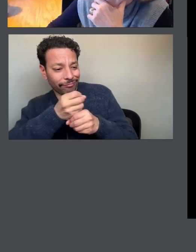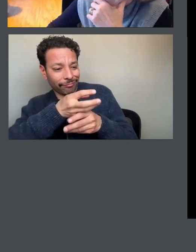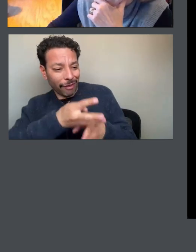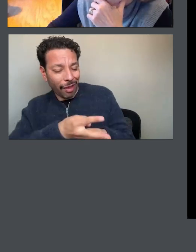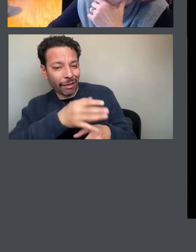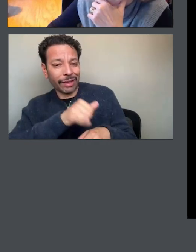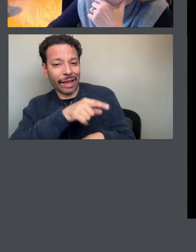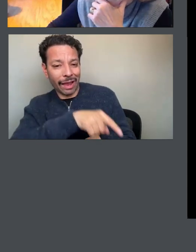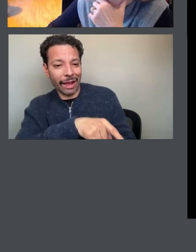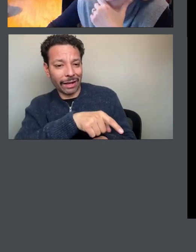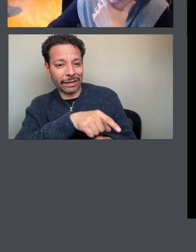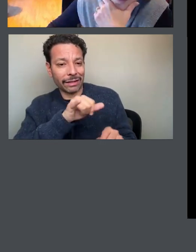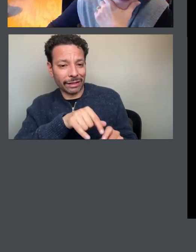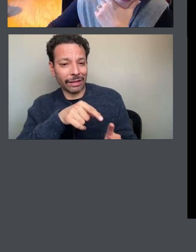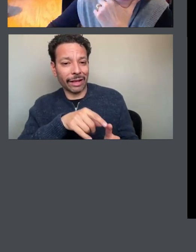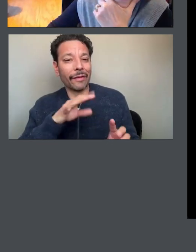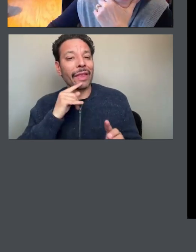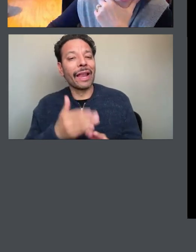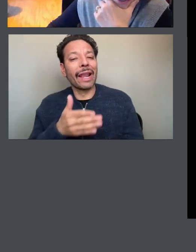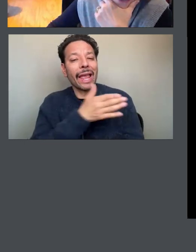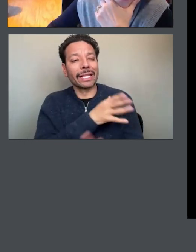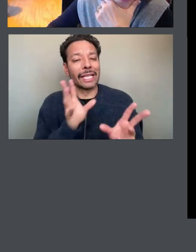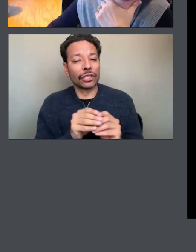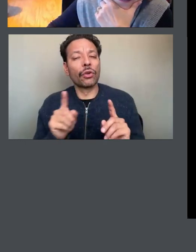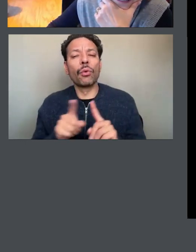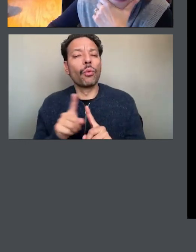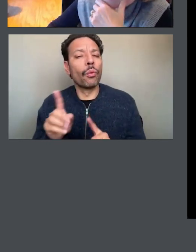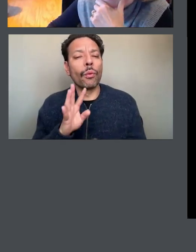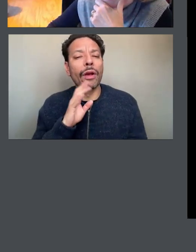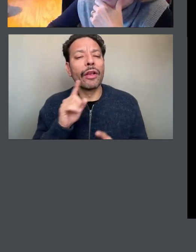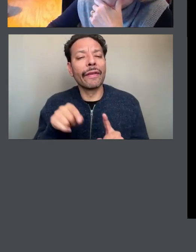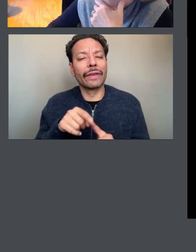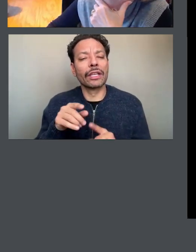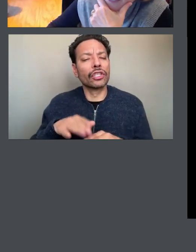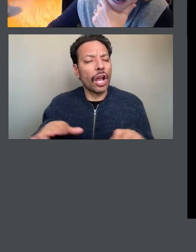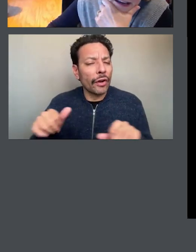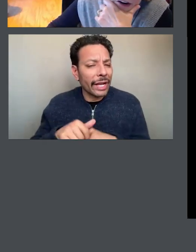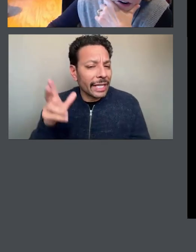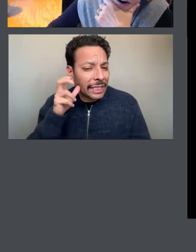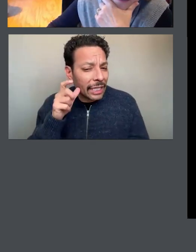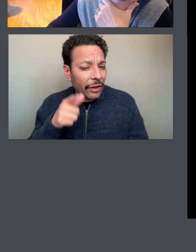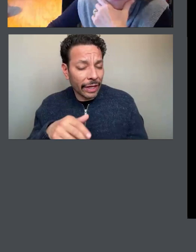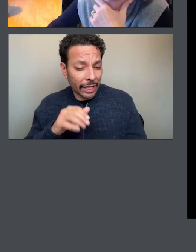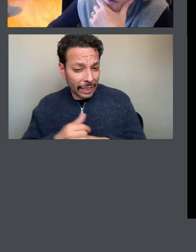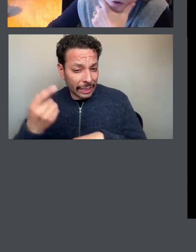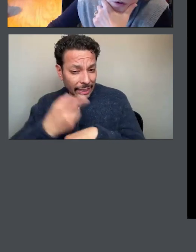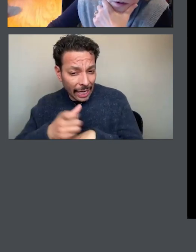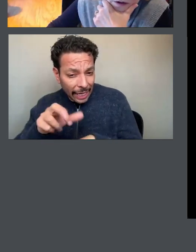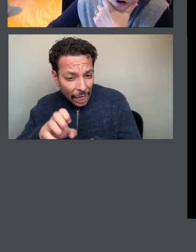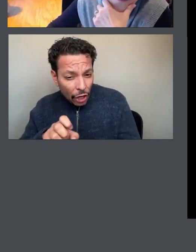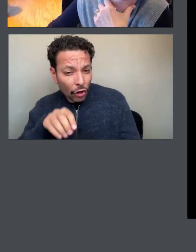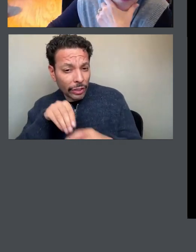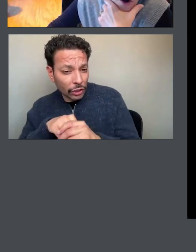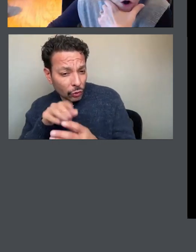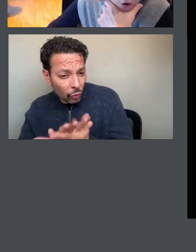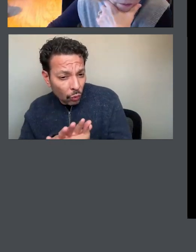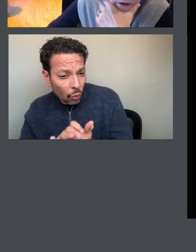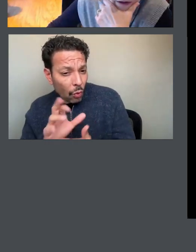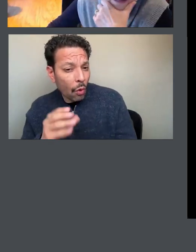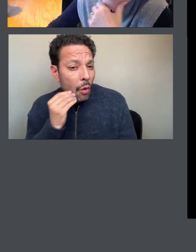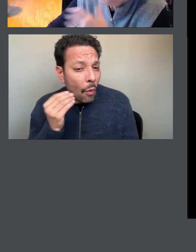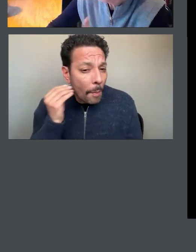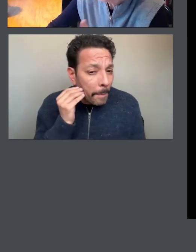the last session? Where is the child doing this listening? Are they in daycare? Are they in school? Are they at